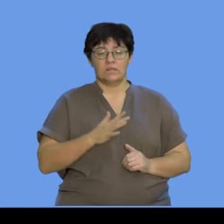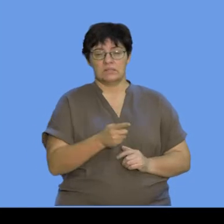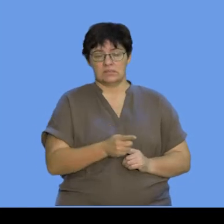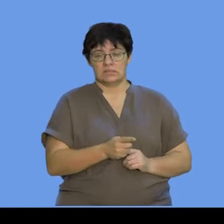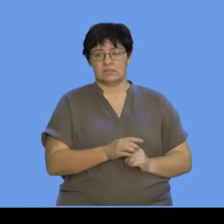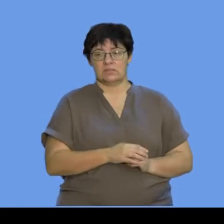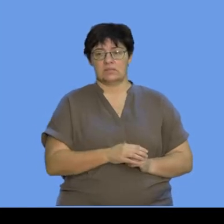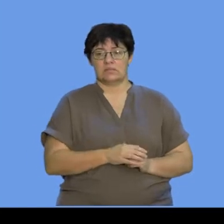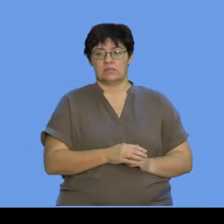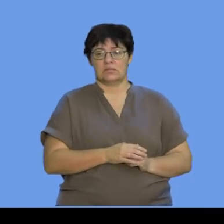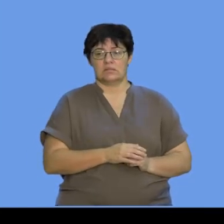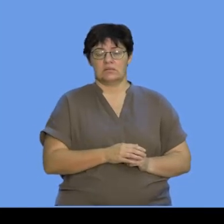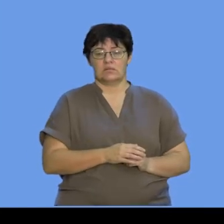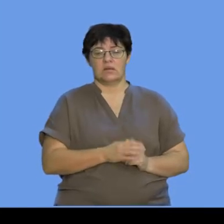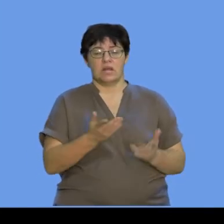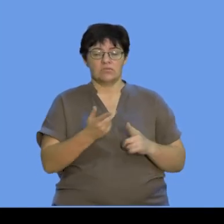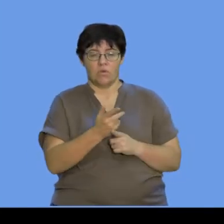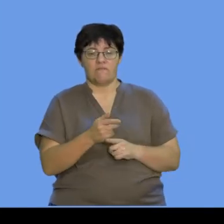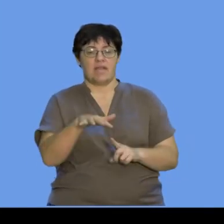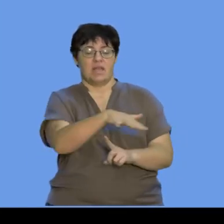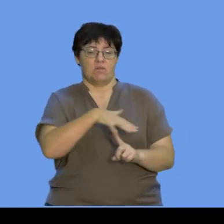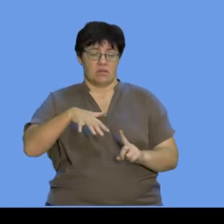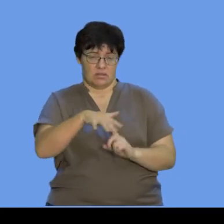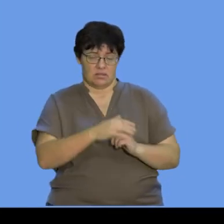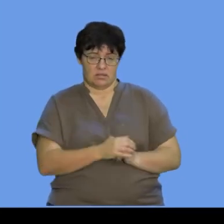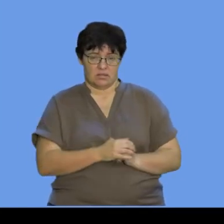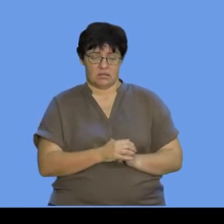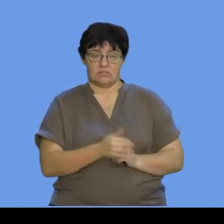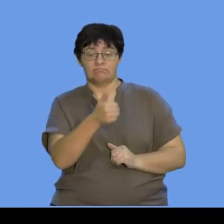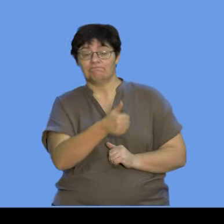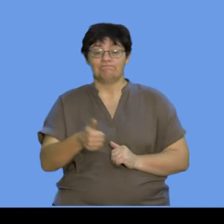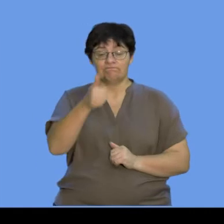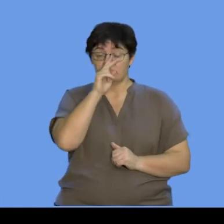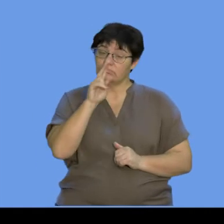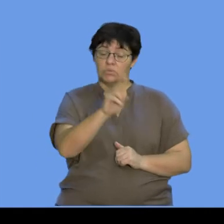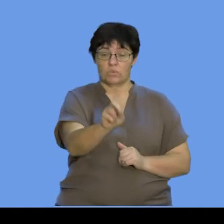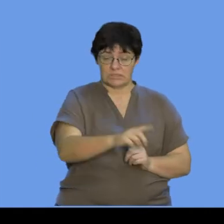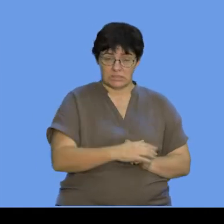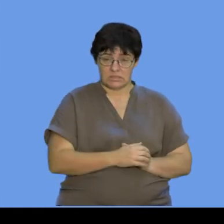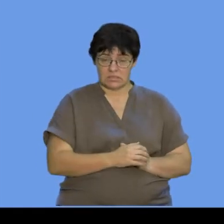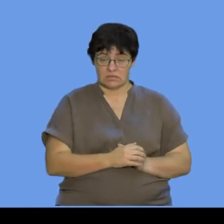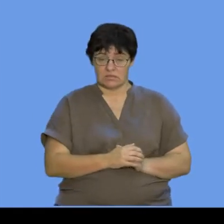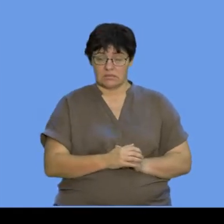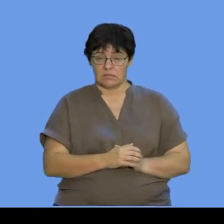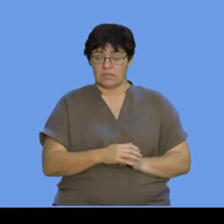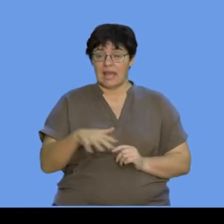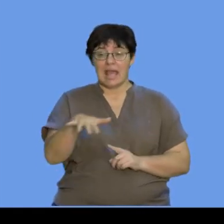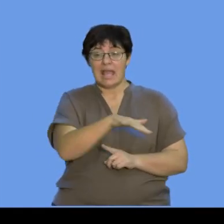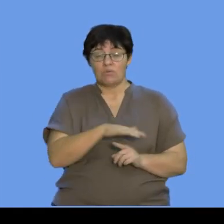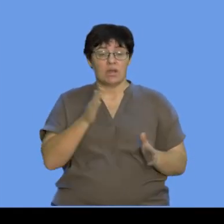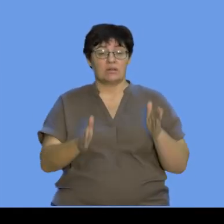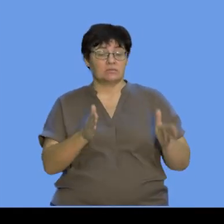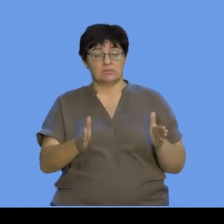about the ratio of the areas. The main thing that I must look for is, are the